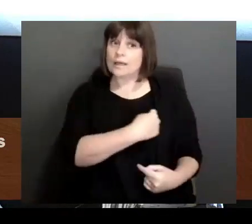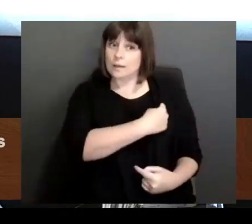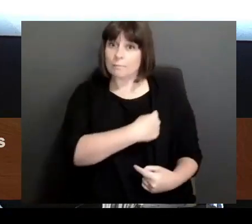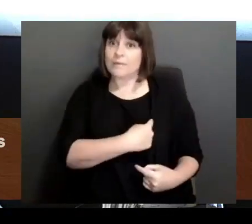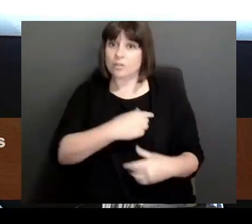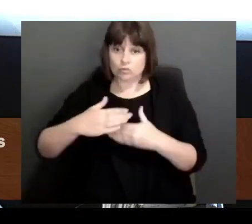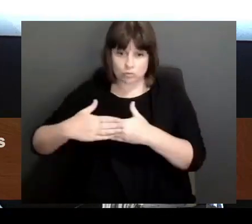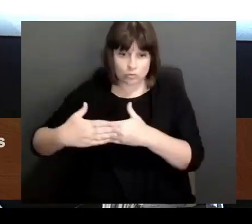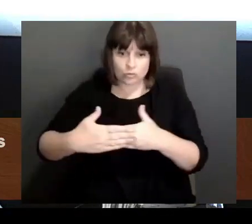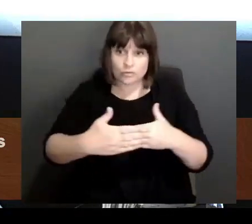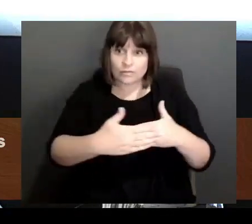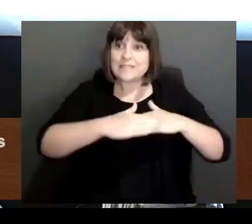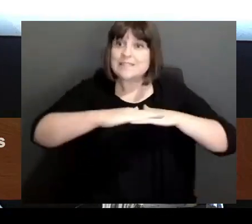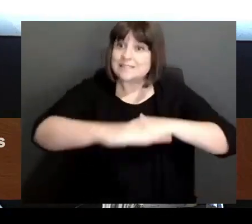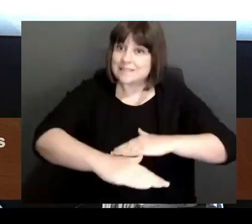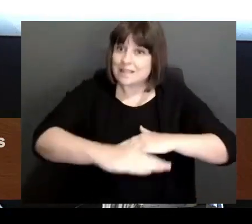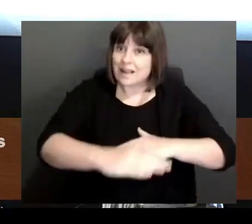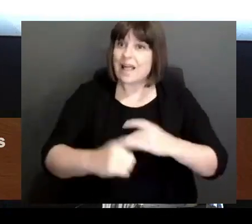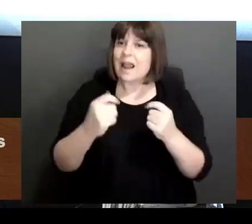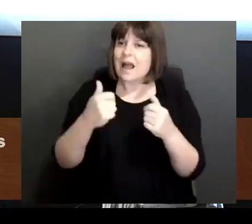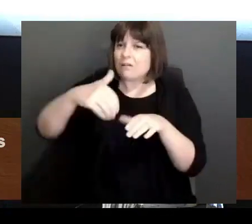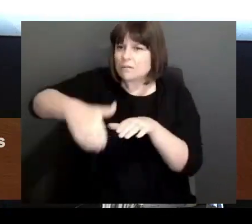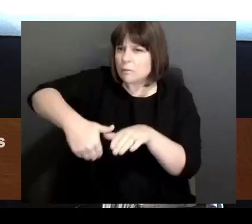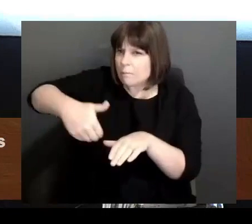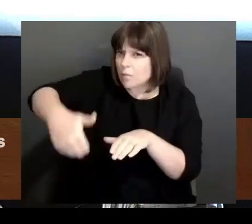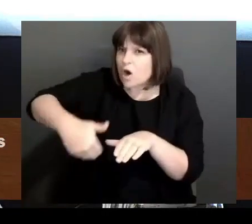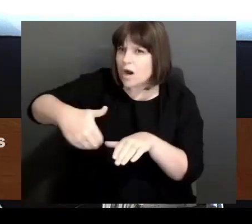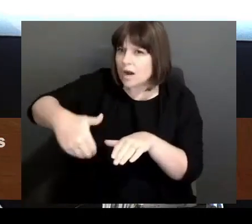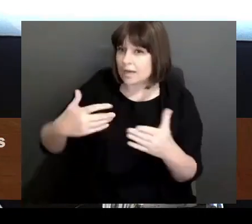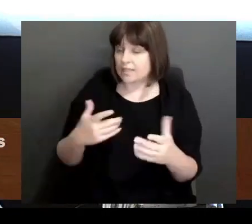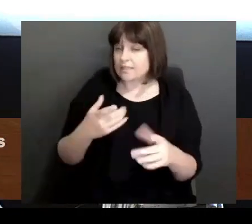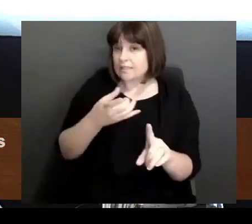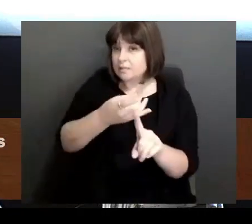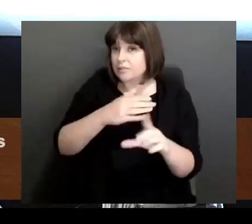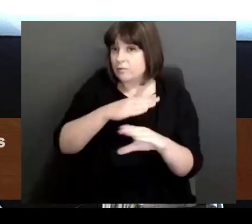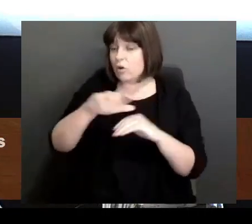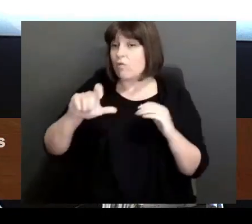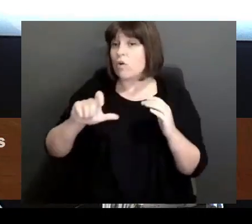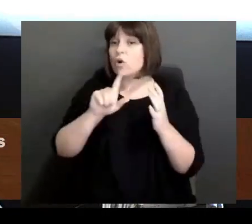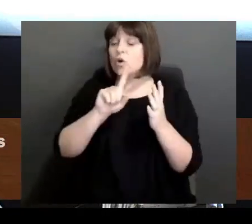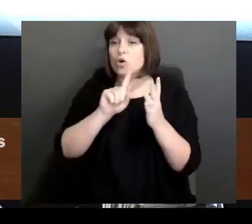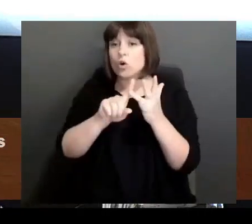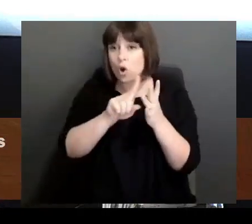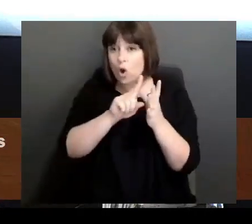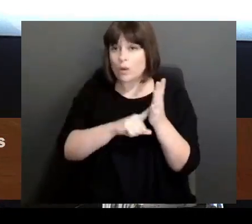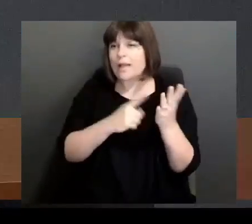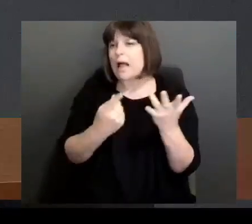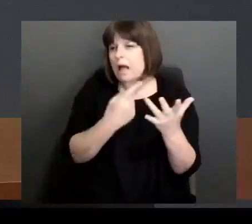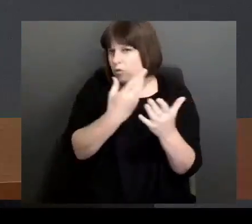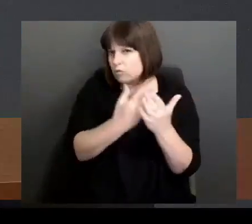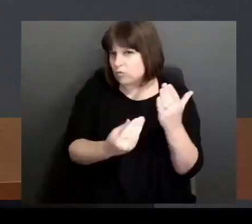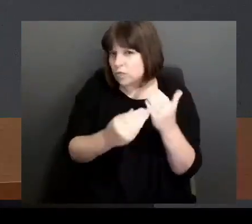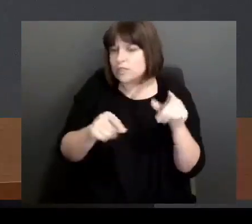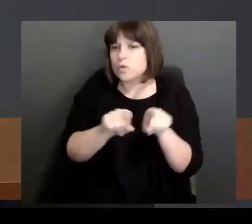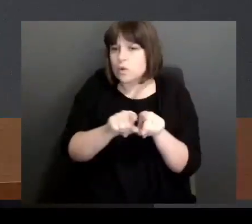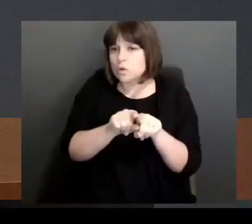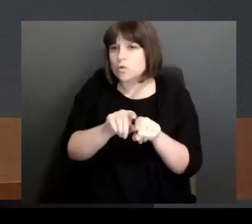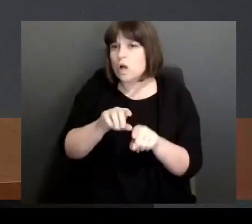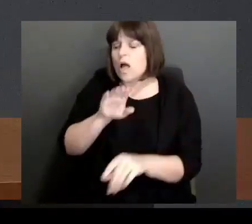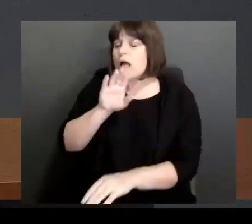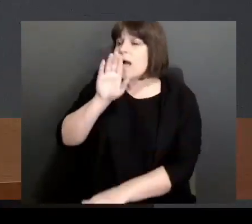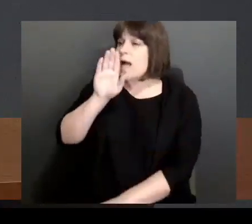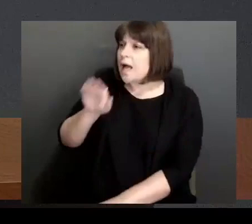mining activity on to do with coal and other resources also. And that is that in conjunction with